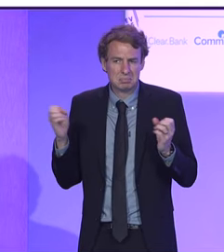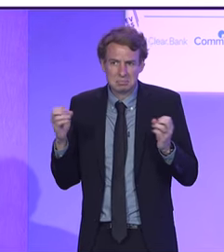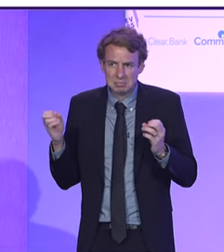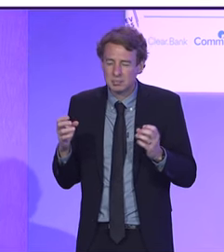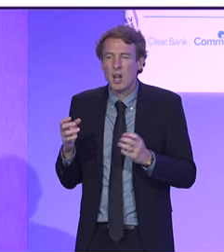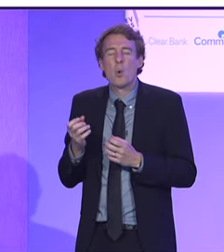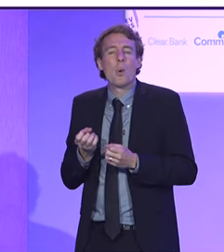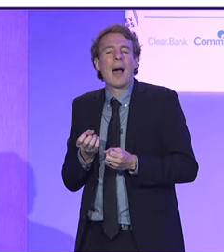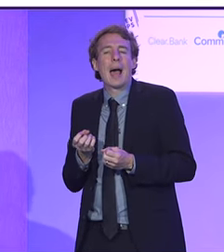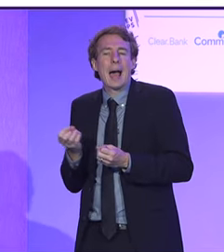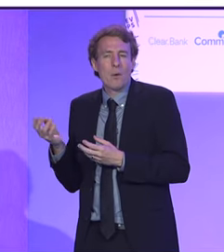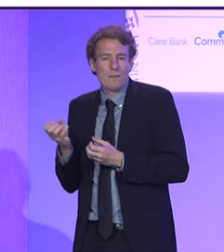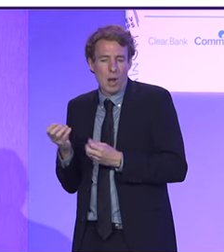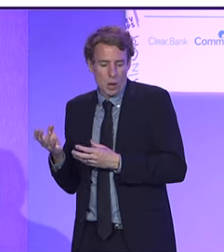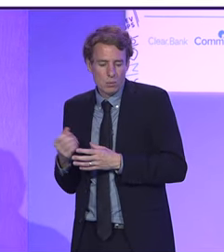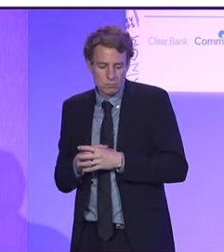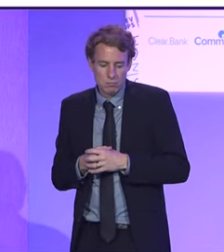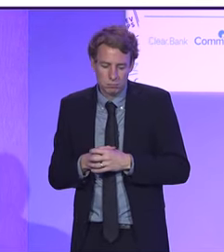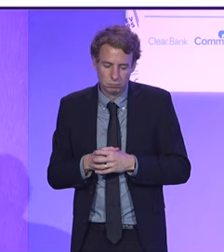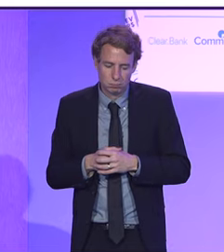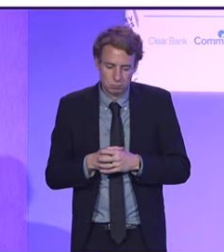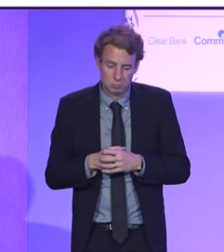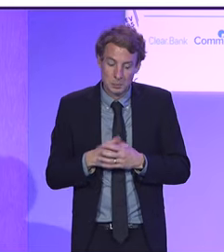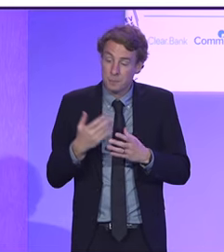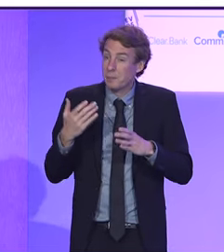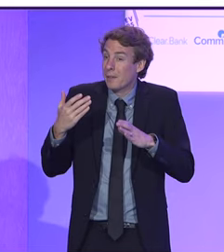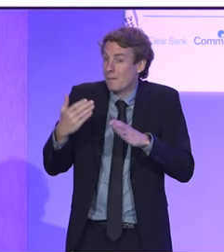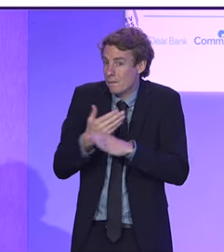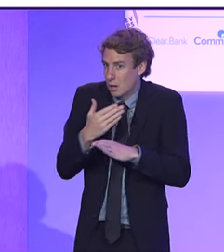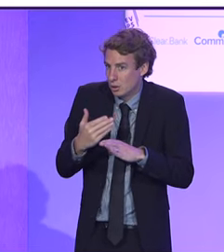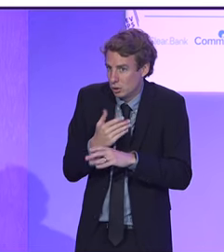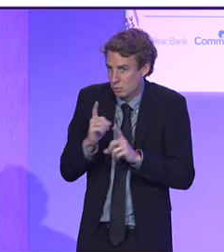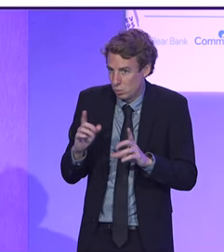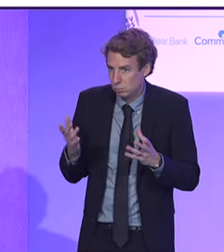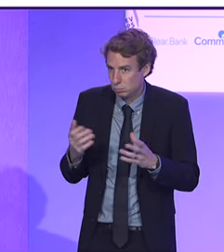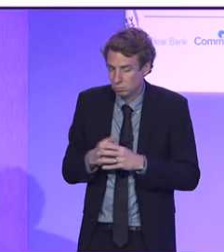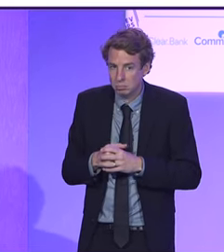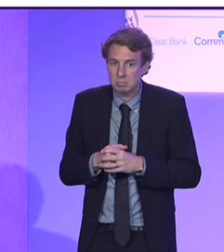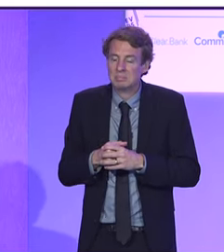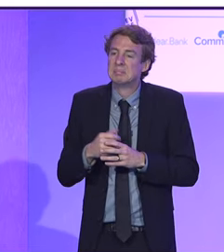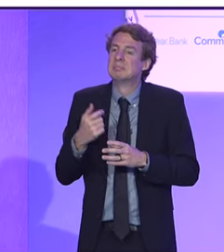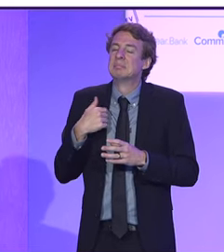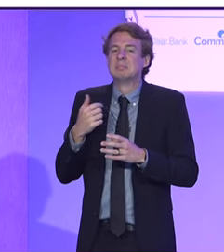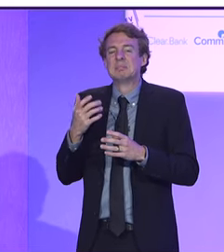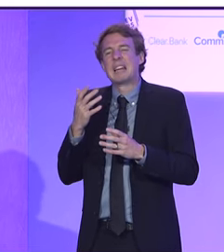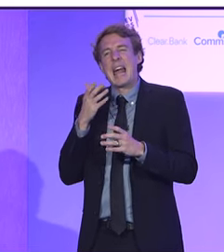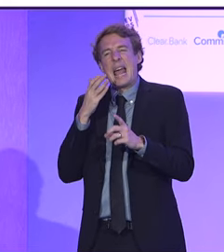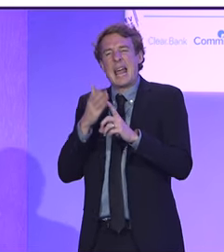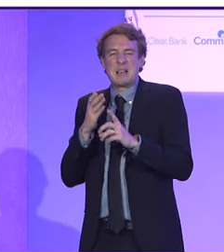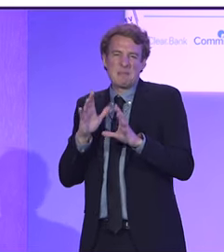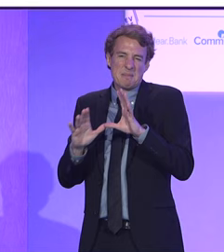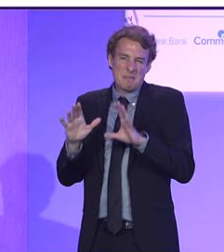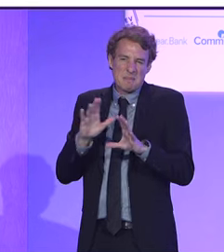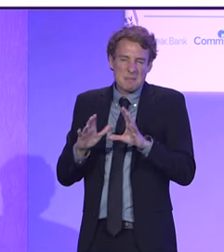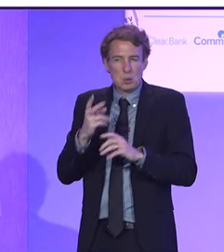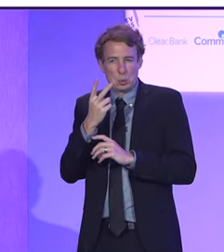stock. The function of a system is to keep a room at a toasty, let's say 20 degrees Celsius, which I